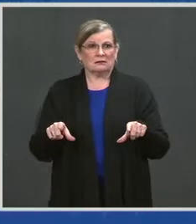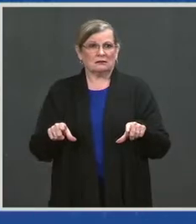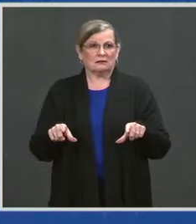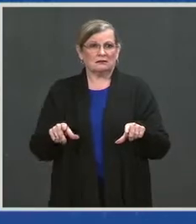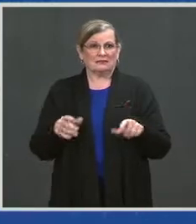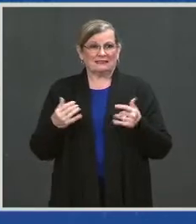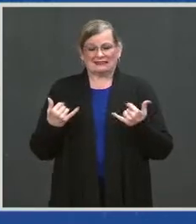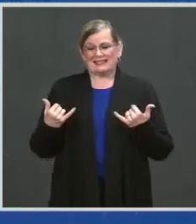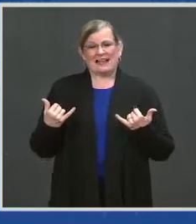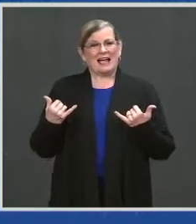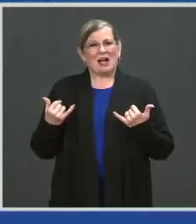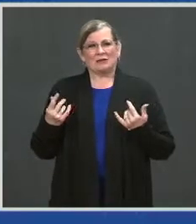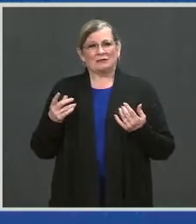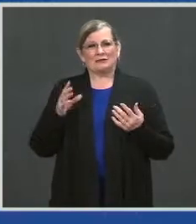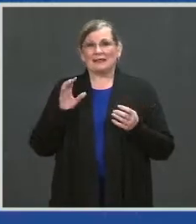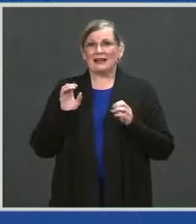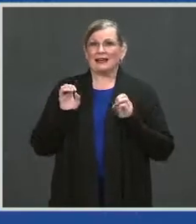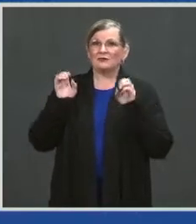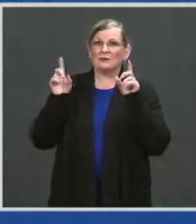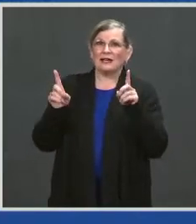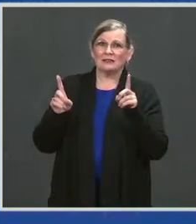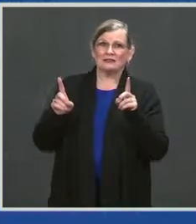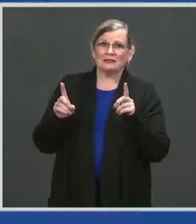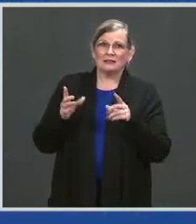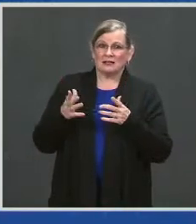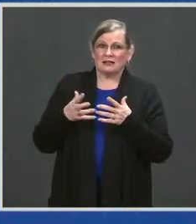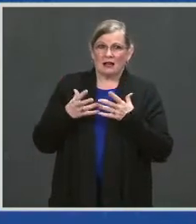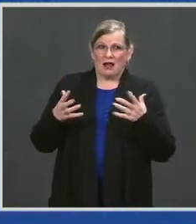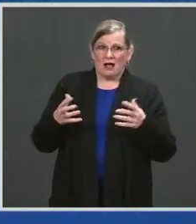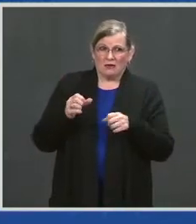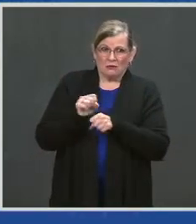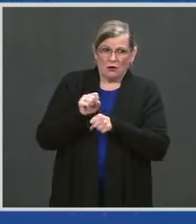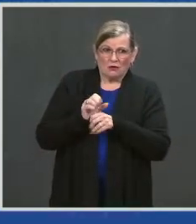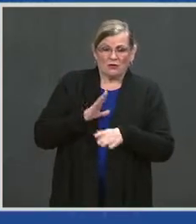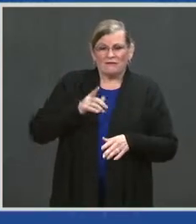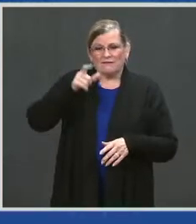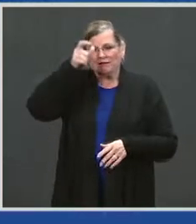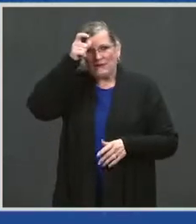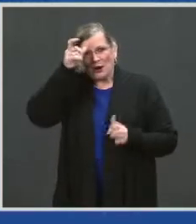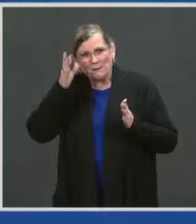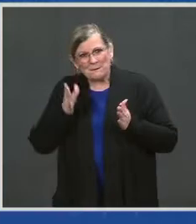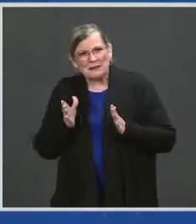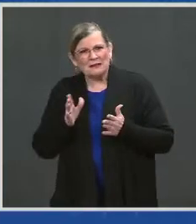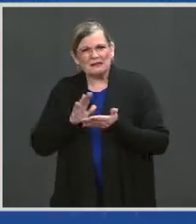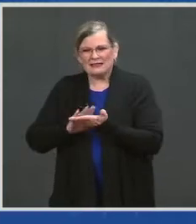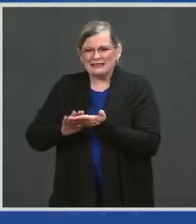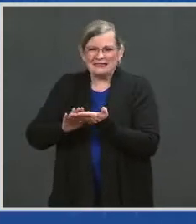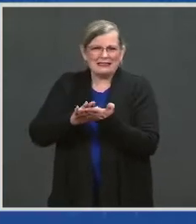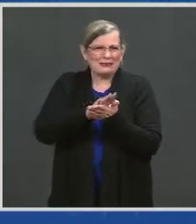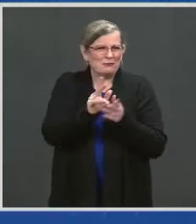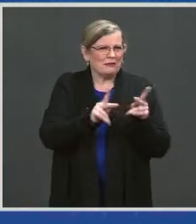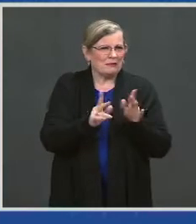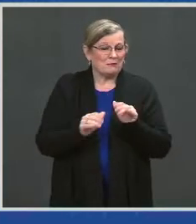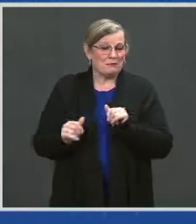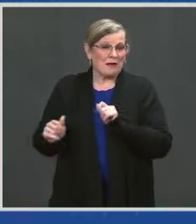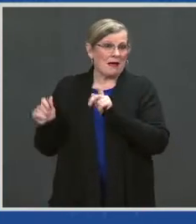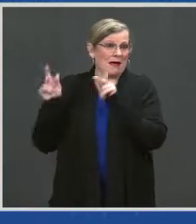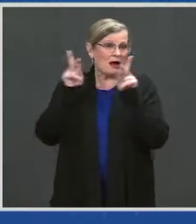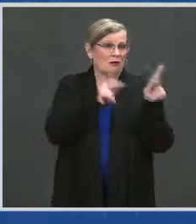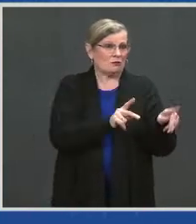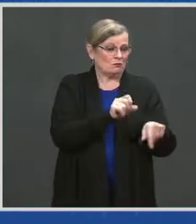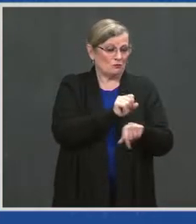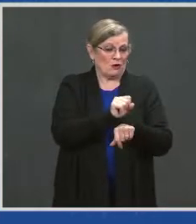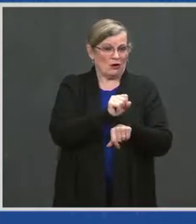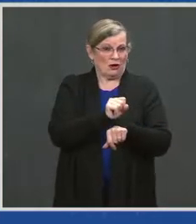healthcare aides, police, firefighters, sanitary workers back on the job. They're getting more aid for